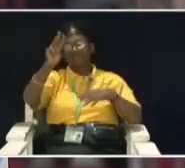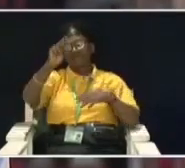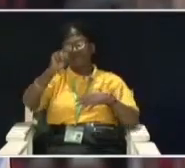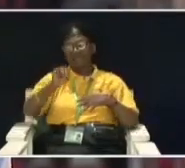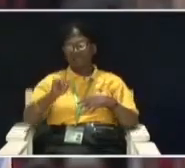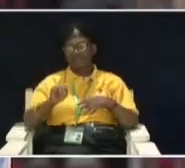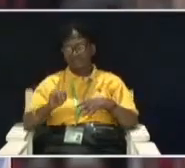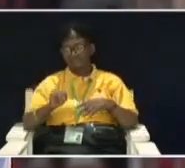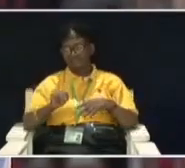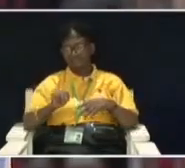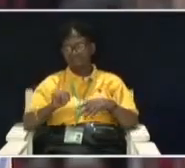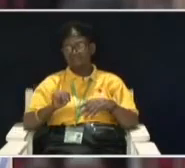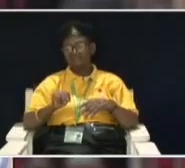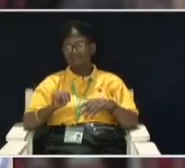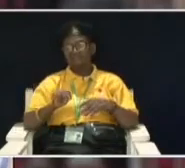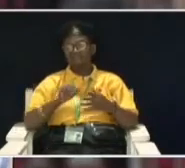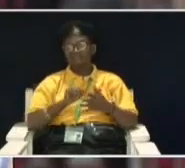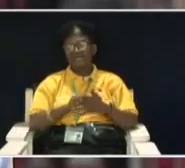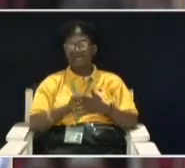That'll be prayer point number one.